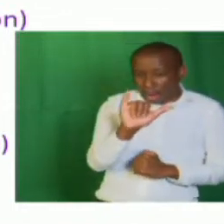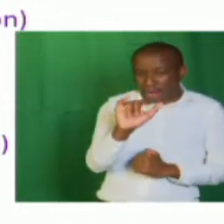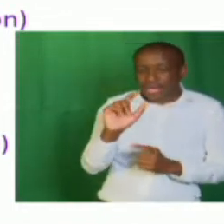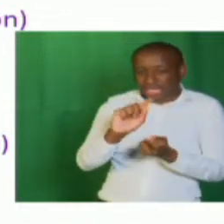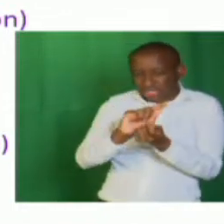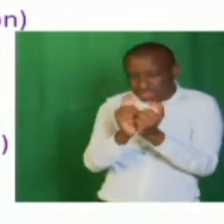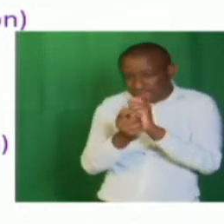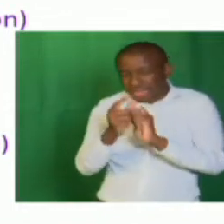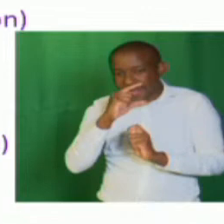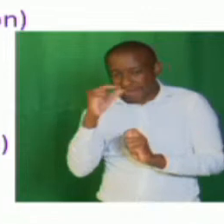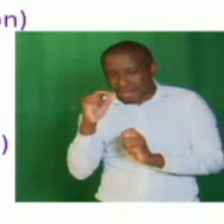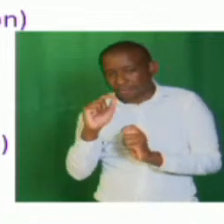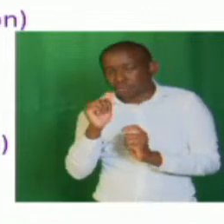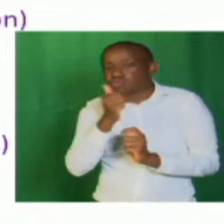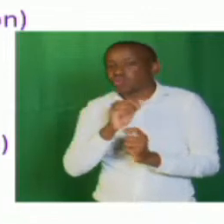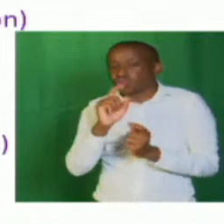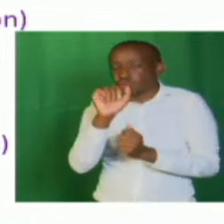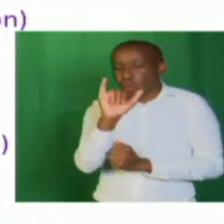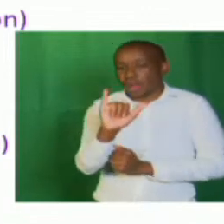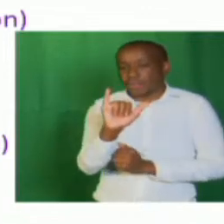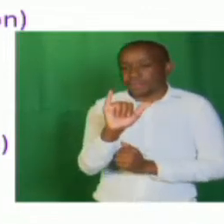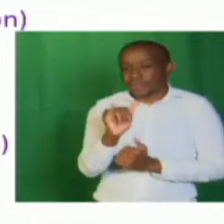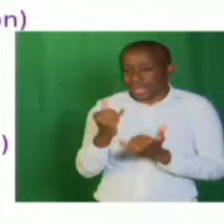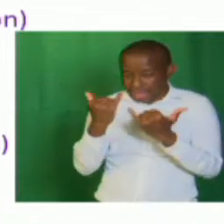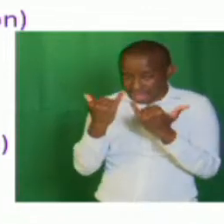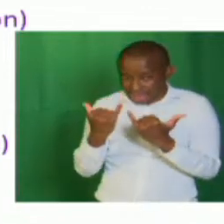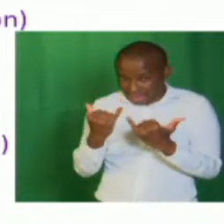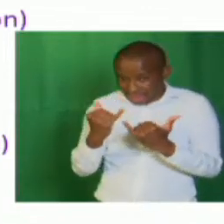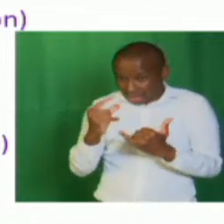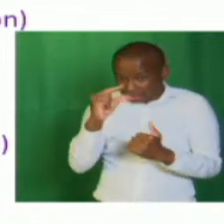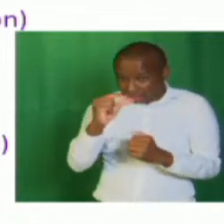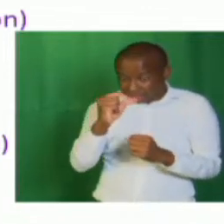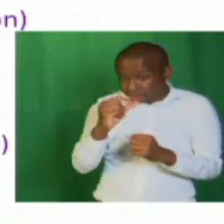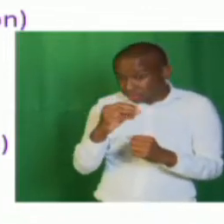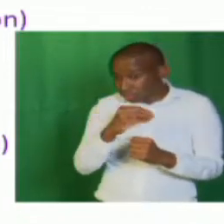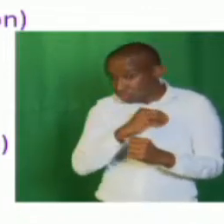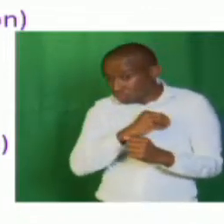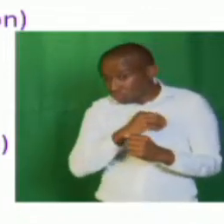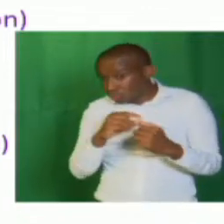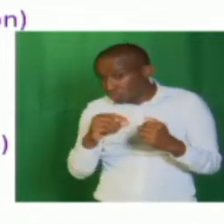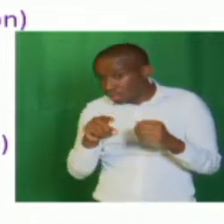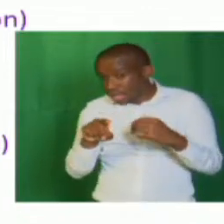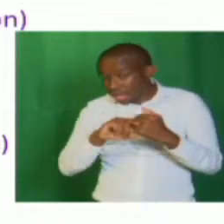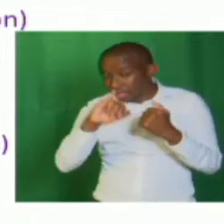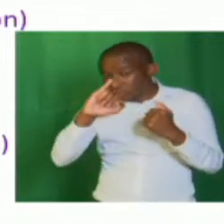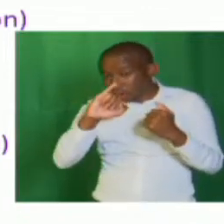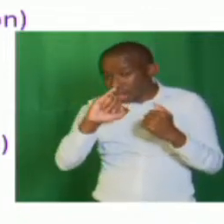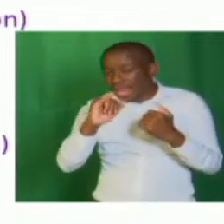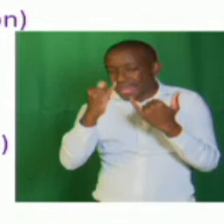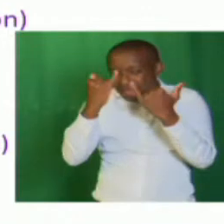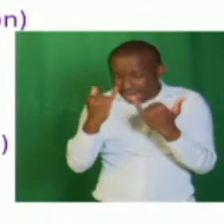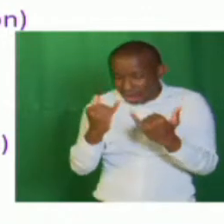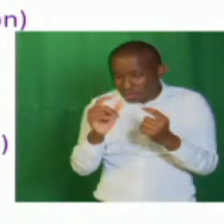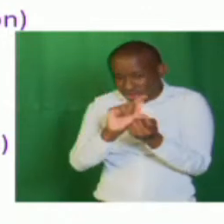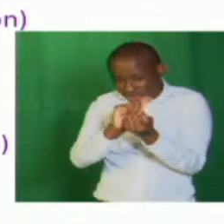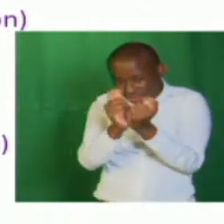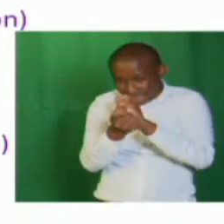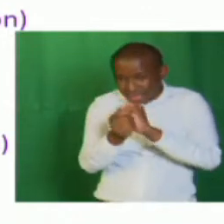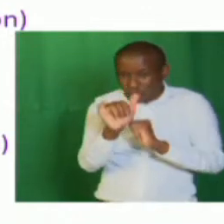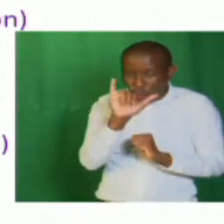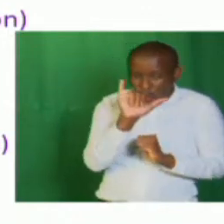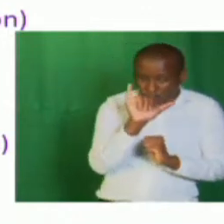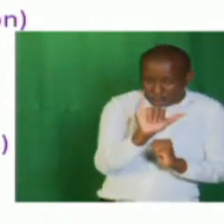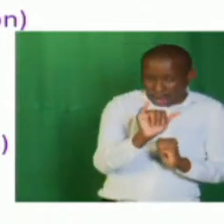of the function. So instead of g to the power negative 1 of x, we'll then say y is equals to, then we